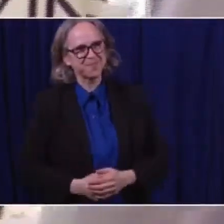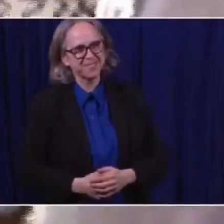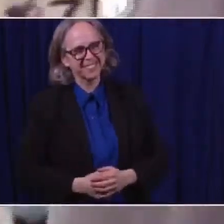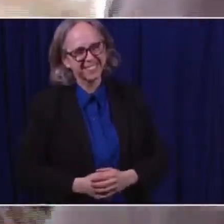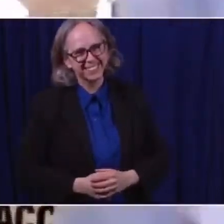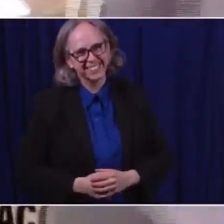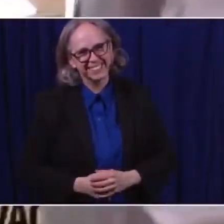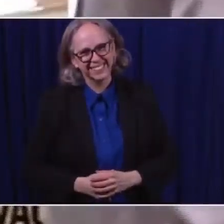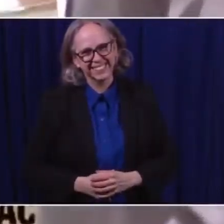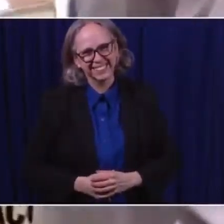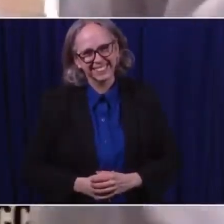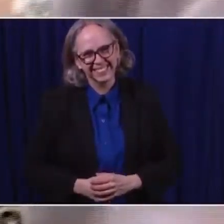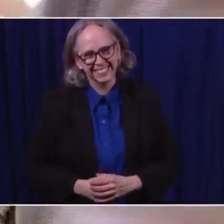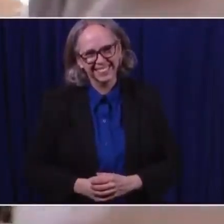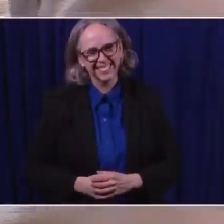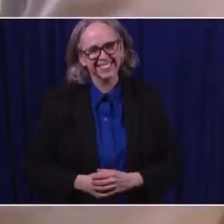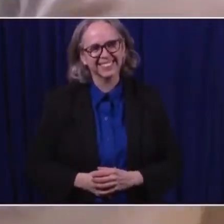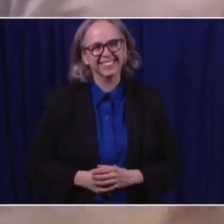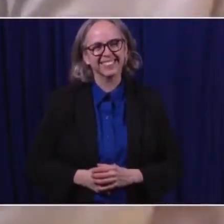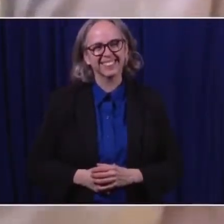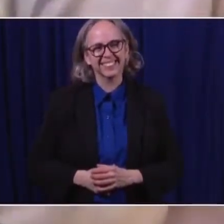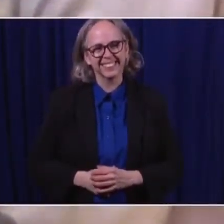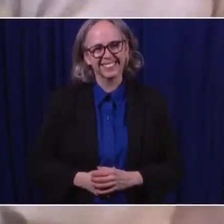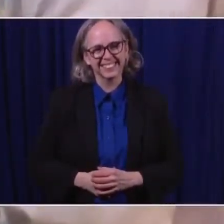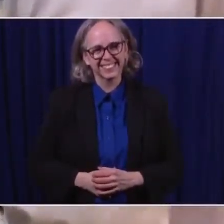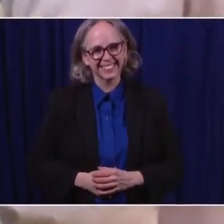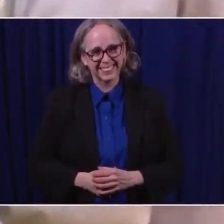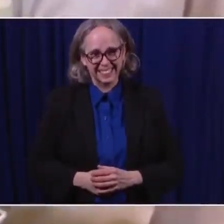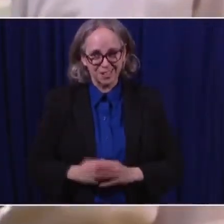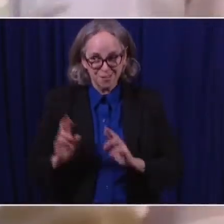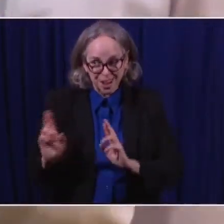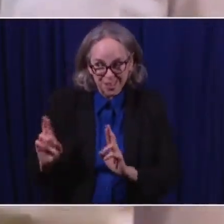right. it. Here we go.